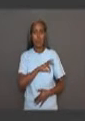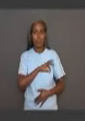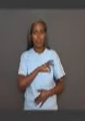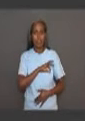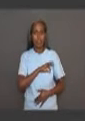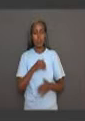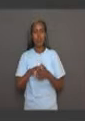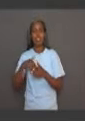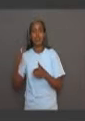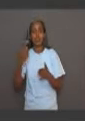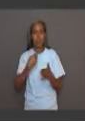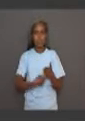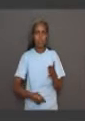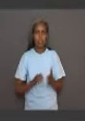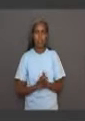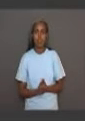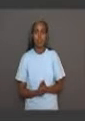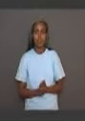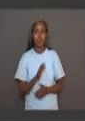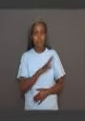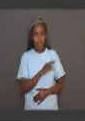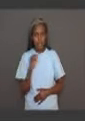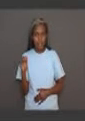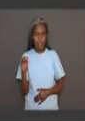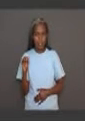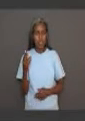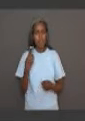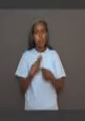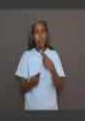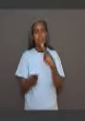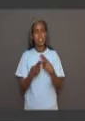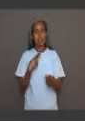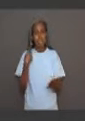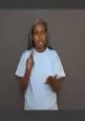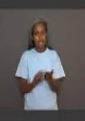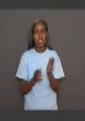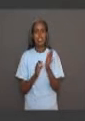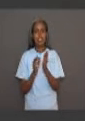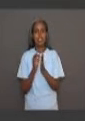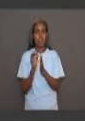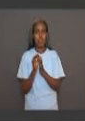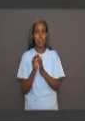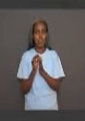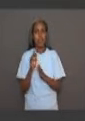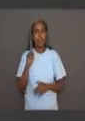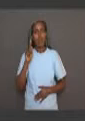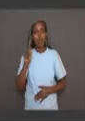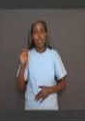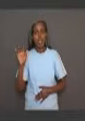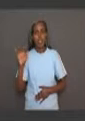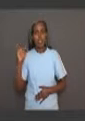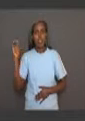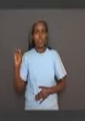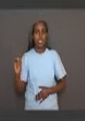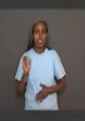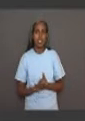by the cost price and multiplying this number by